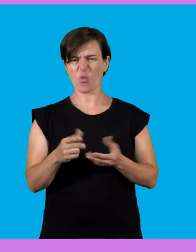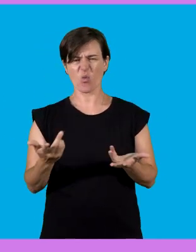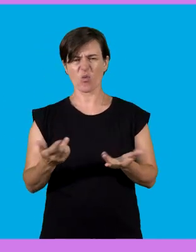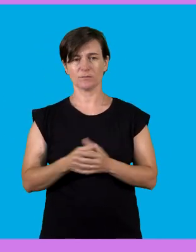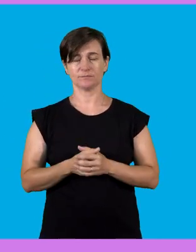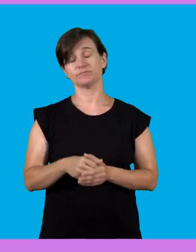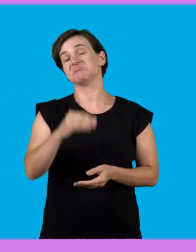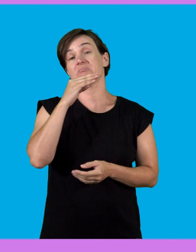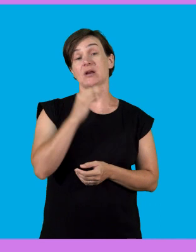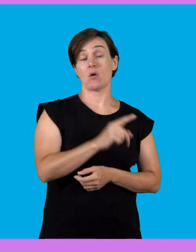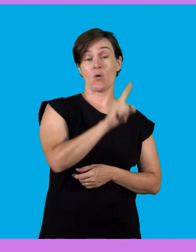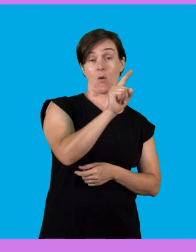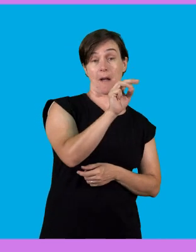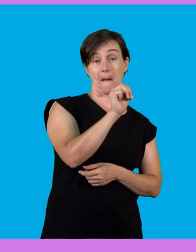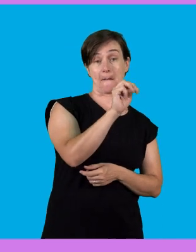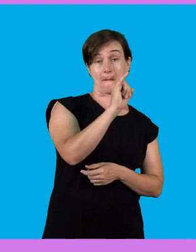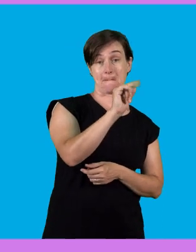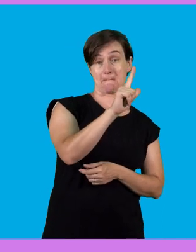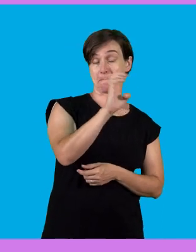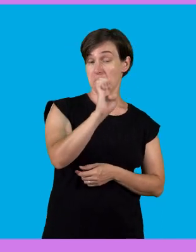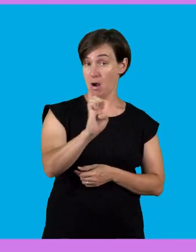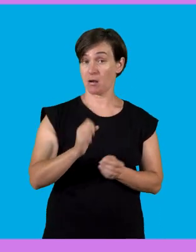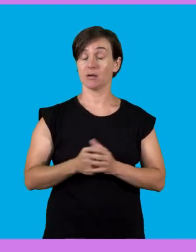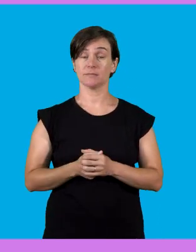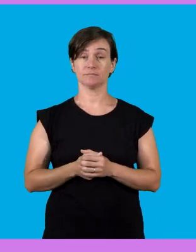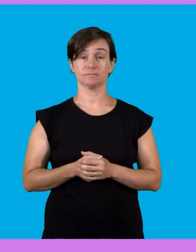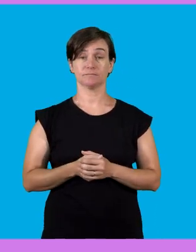one. 1 mile